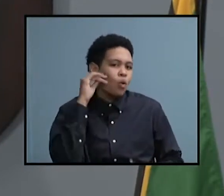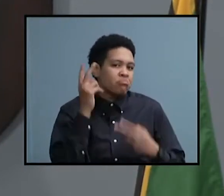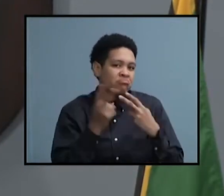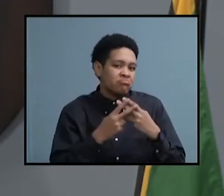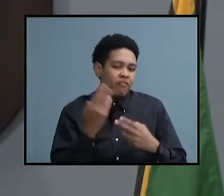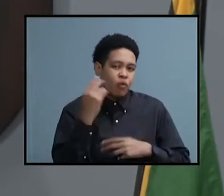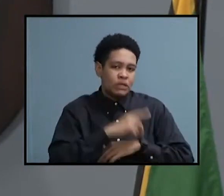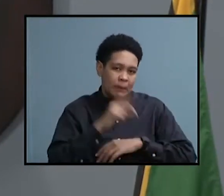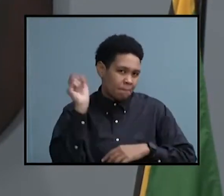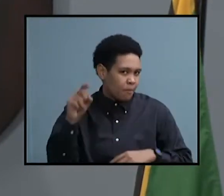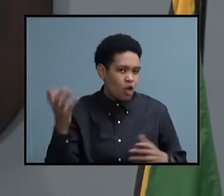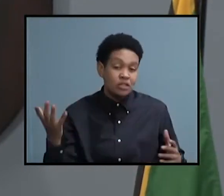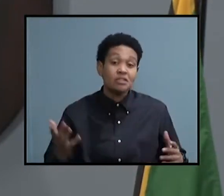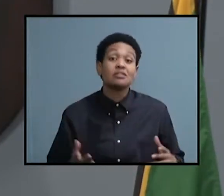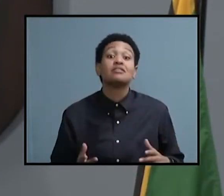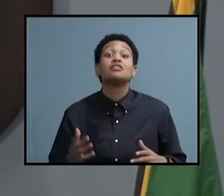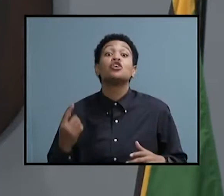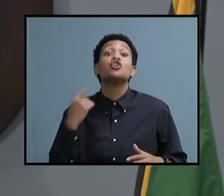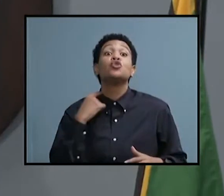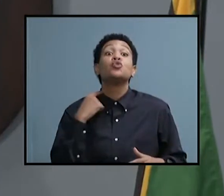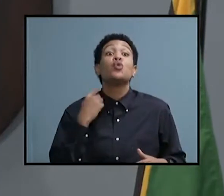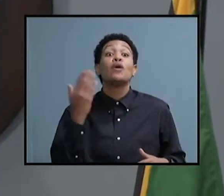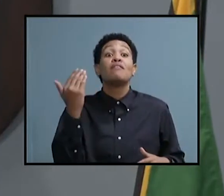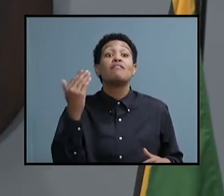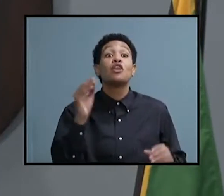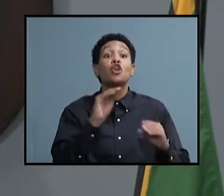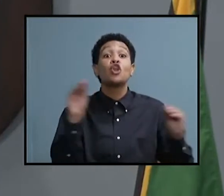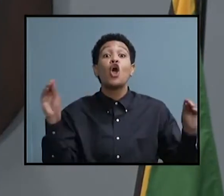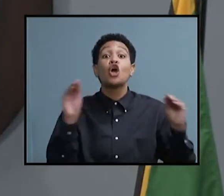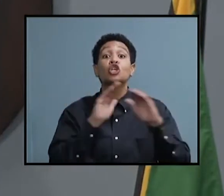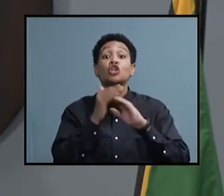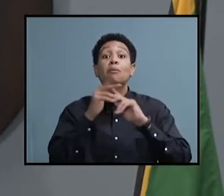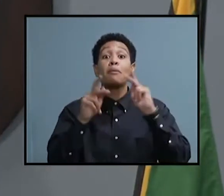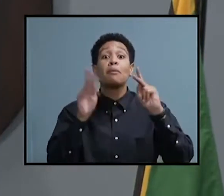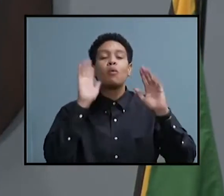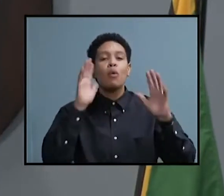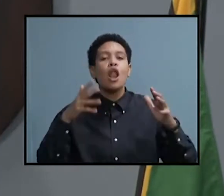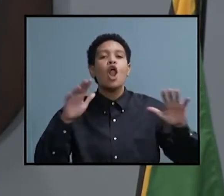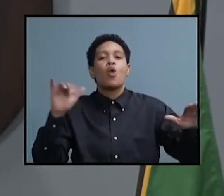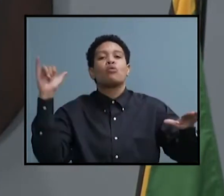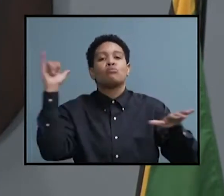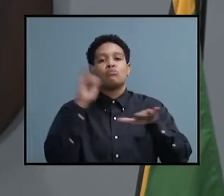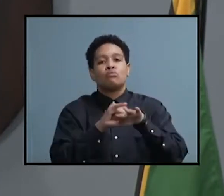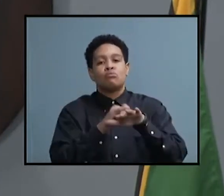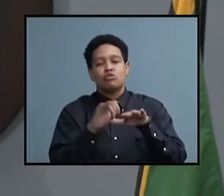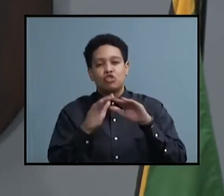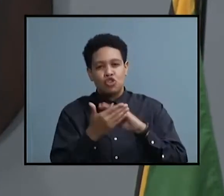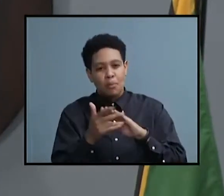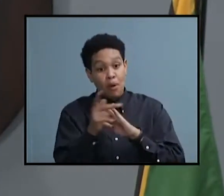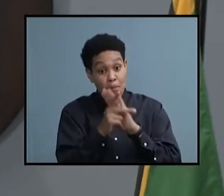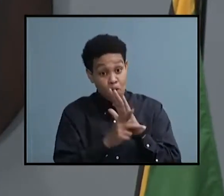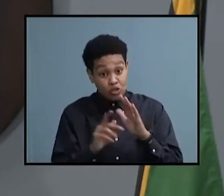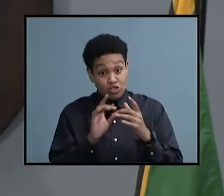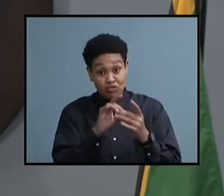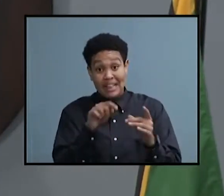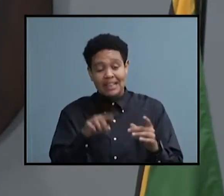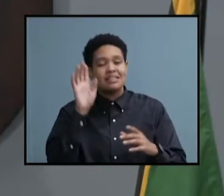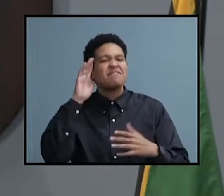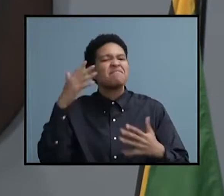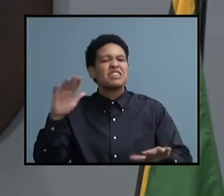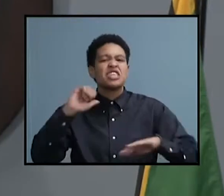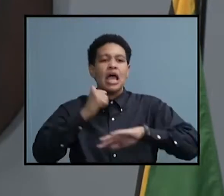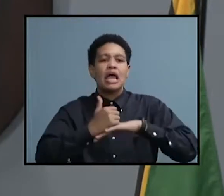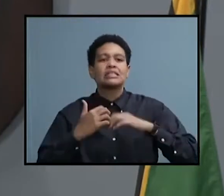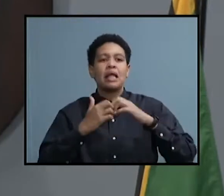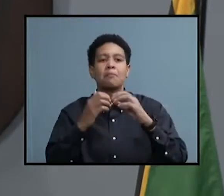non-Jamaican nationals will be allowed to enter Jamaica. Protocols regarding this have been established and